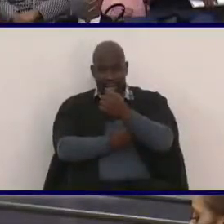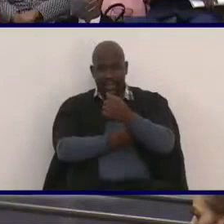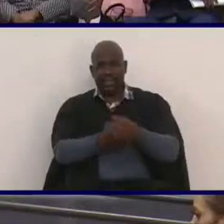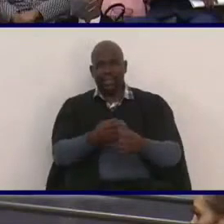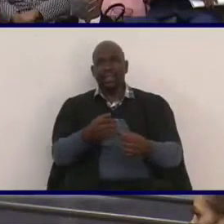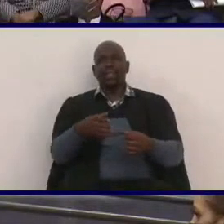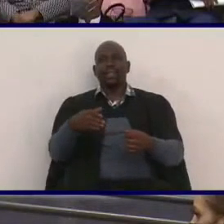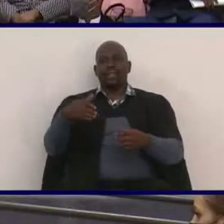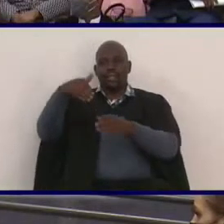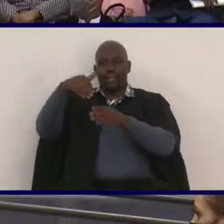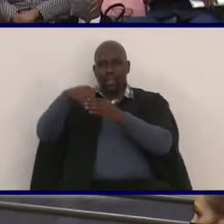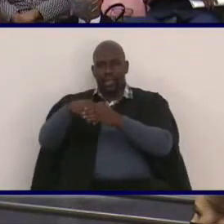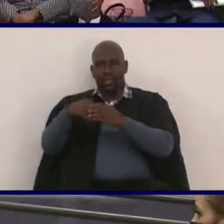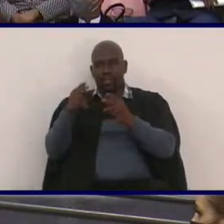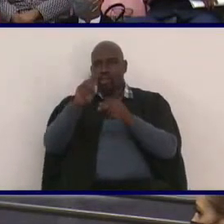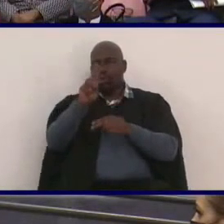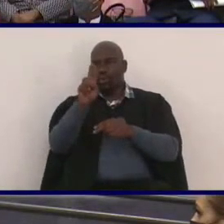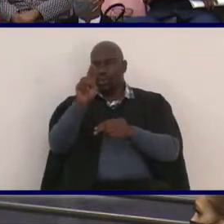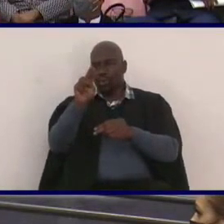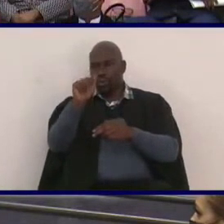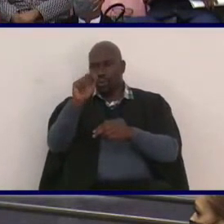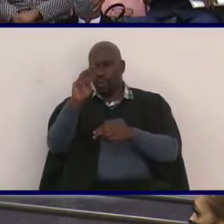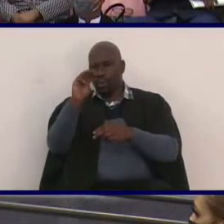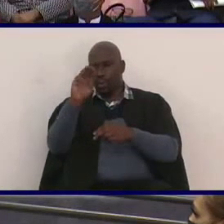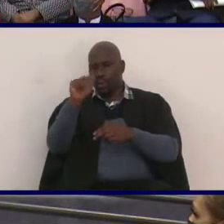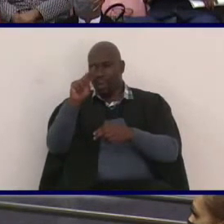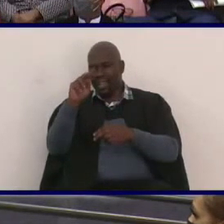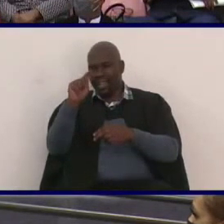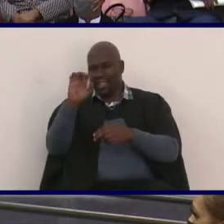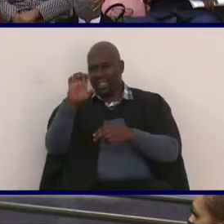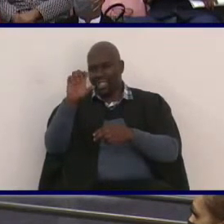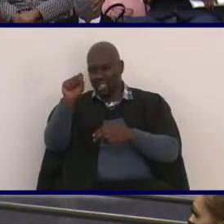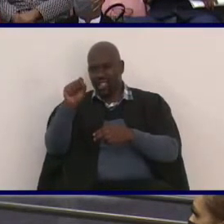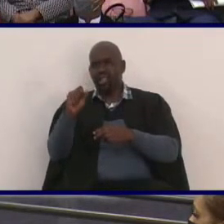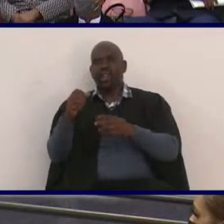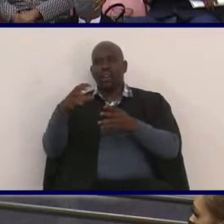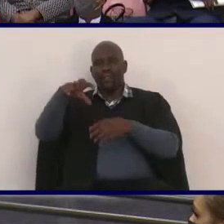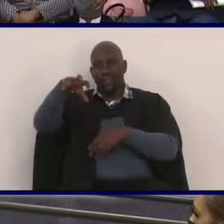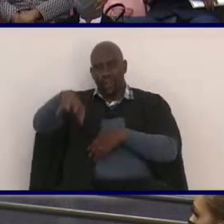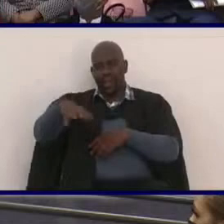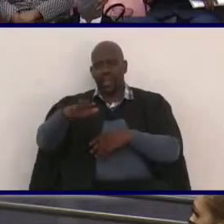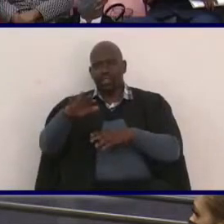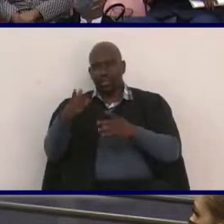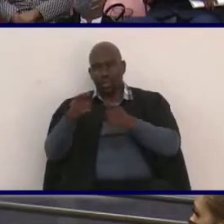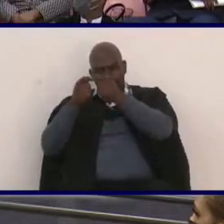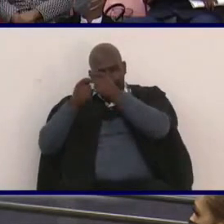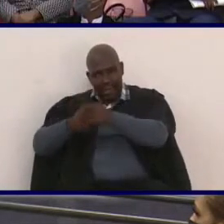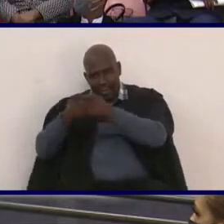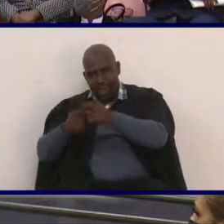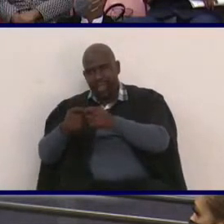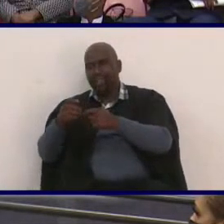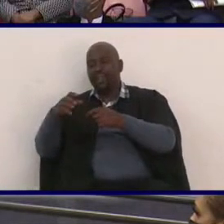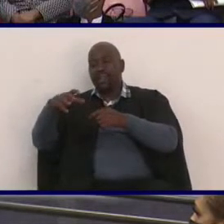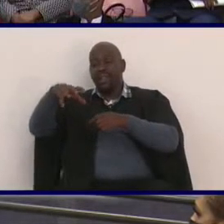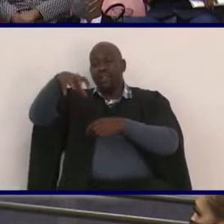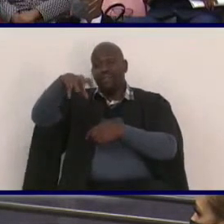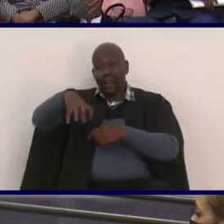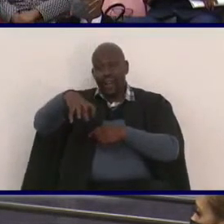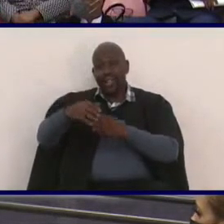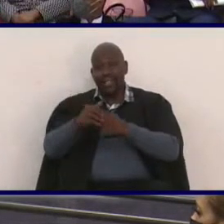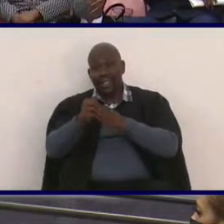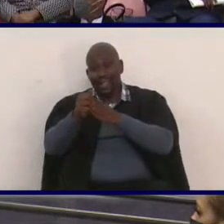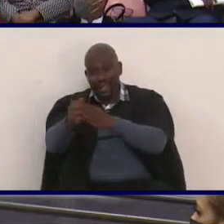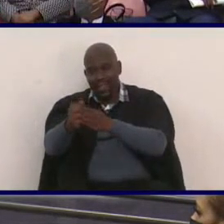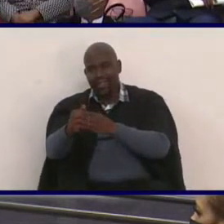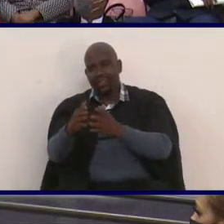humanities faculty. For that, we honor the faculty leadership, staff, and students. You have been doing